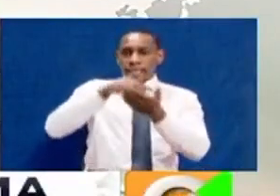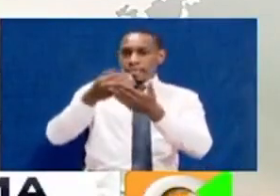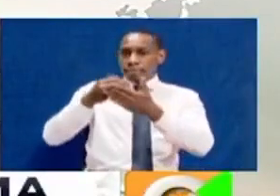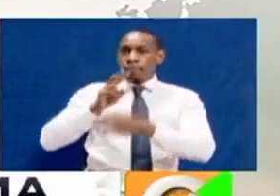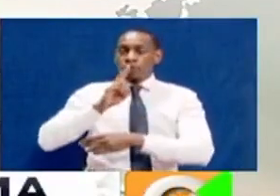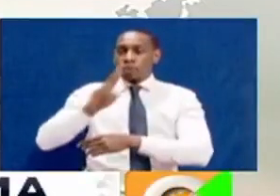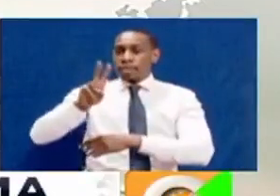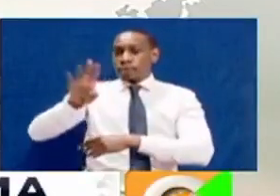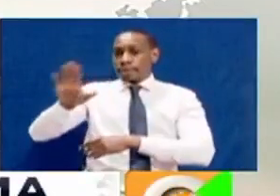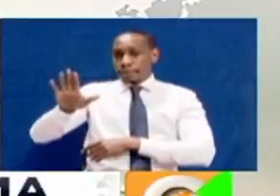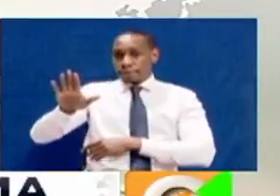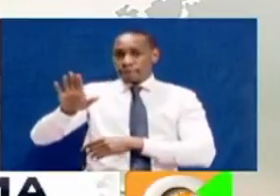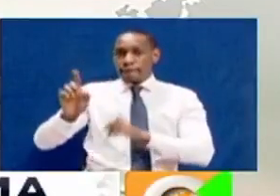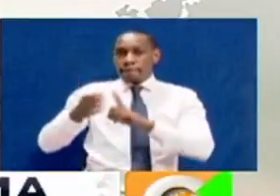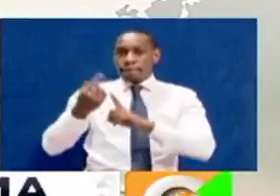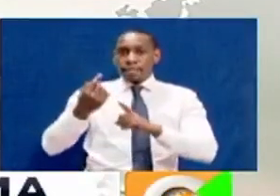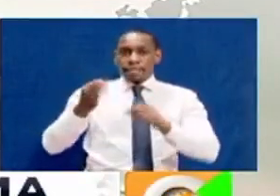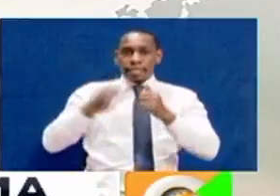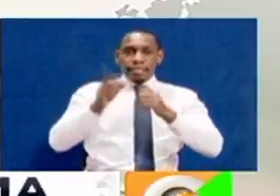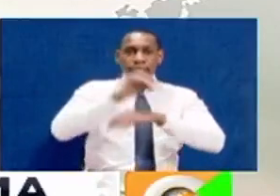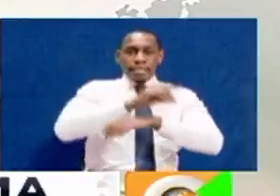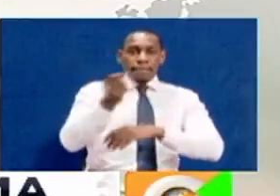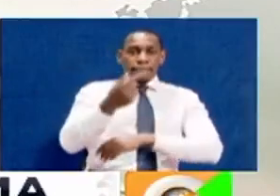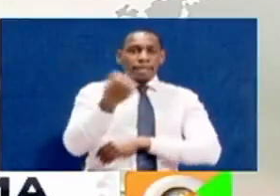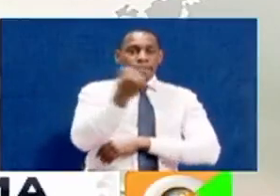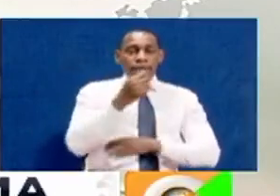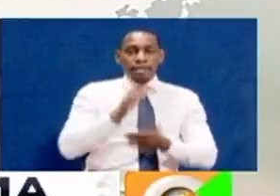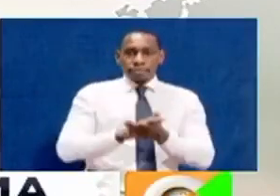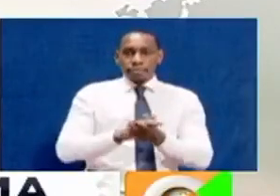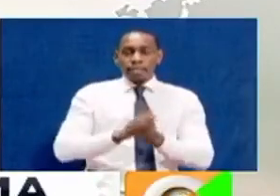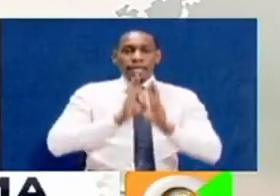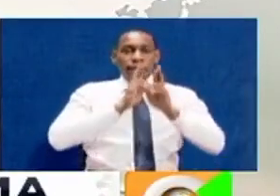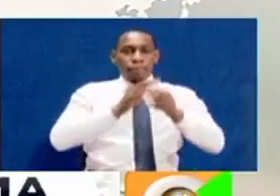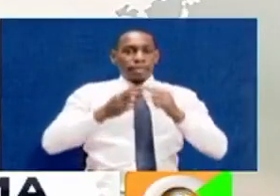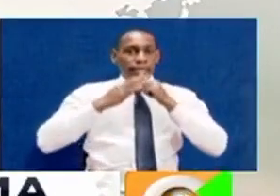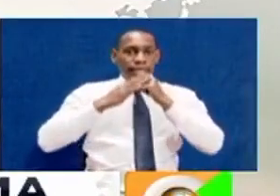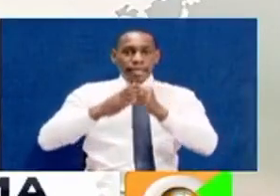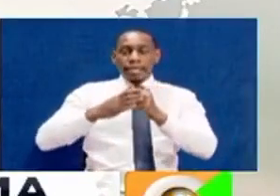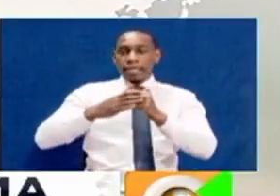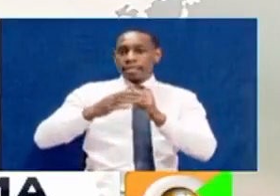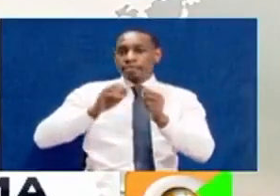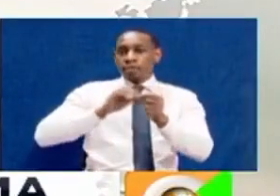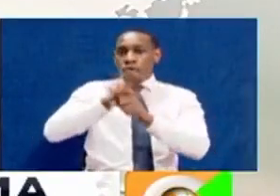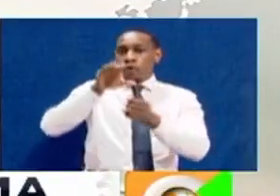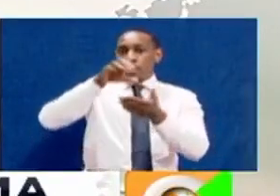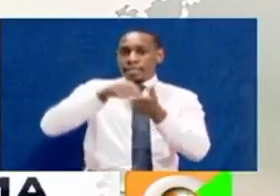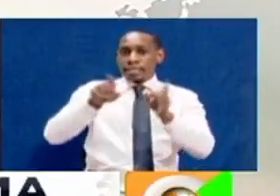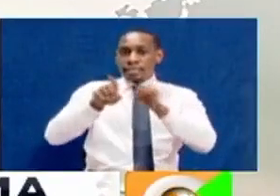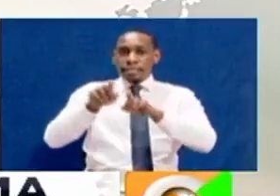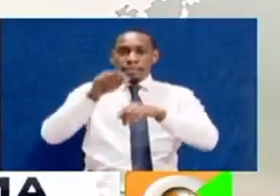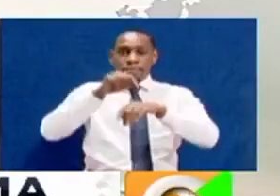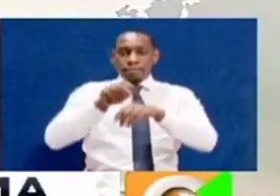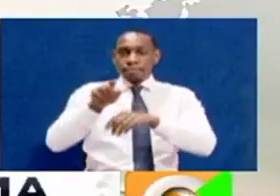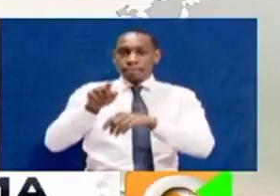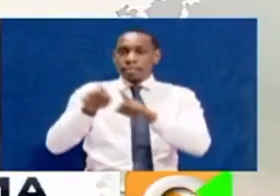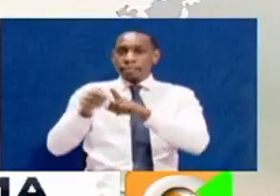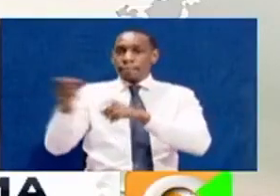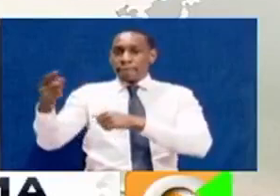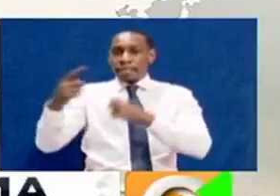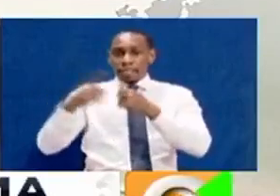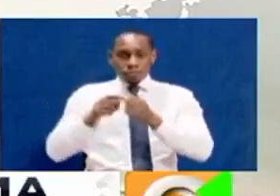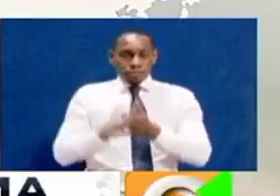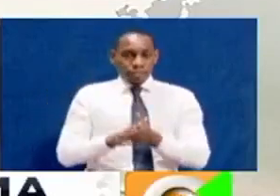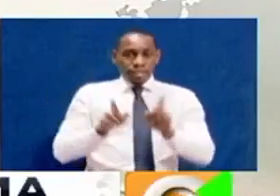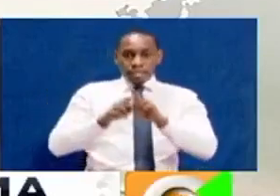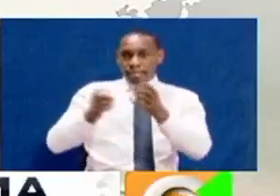from 225 in the first 8 days of May to a high of 900 positive cases during the same period this month. The